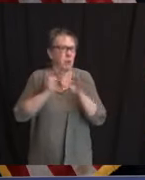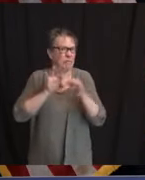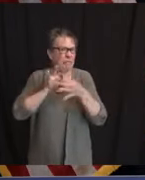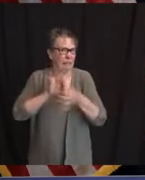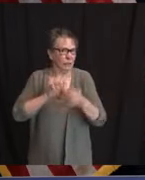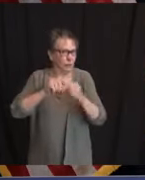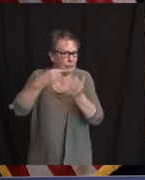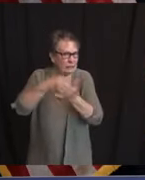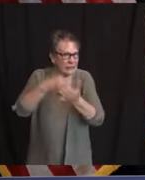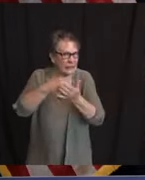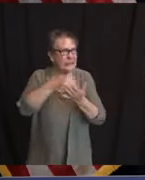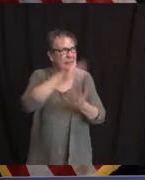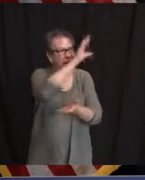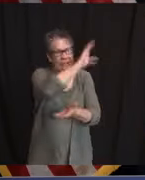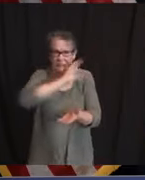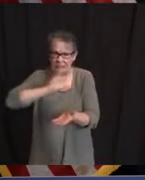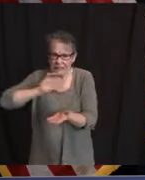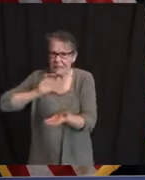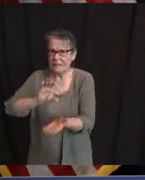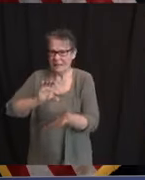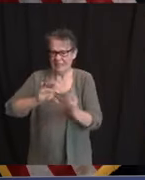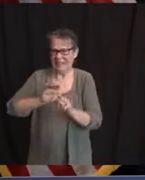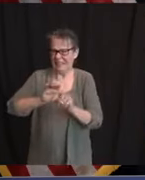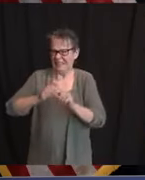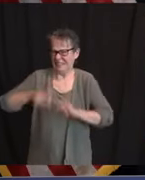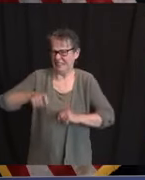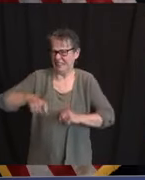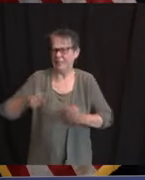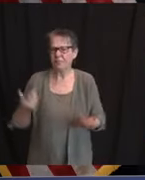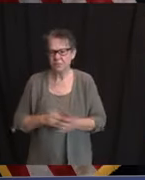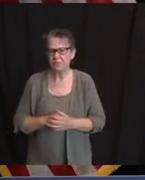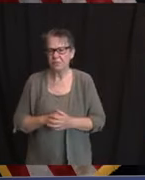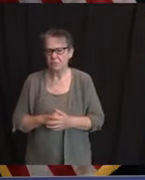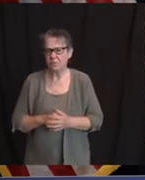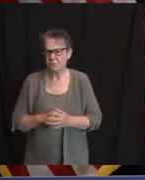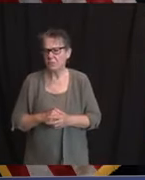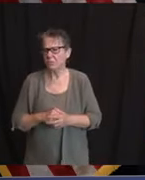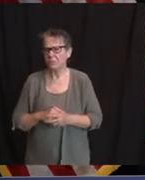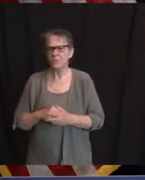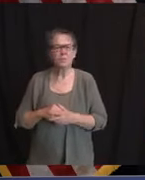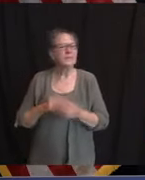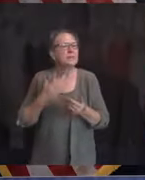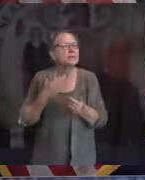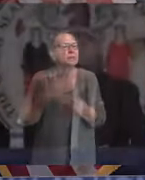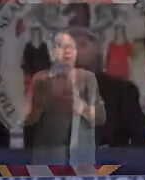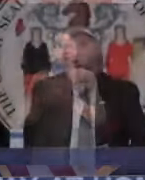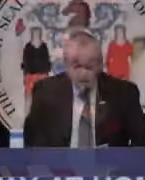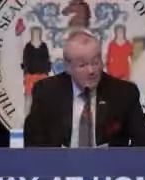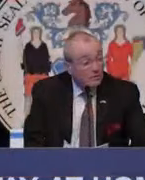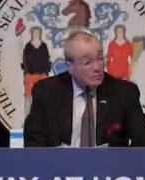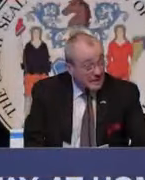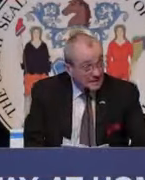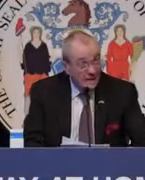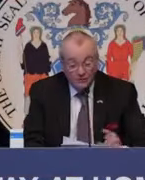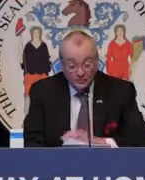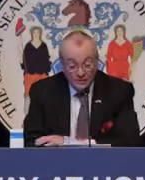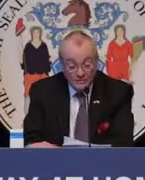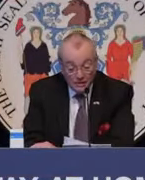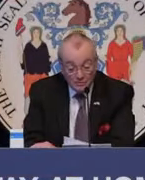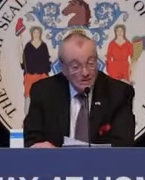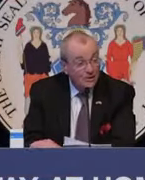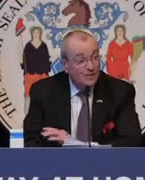political party. In fact, it is an issue that is uniting both Democrats and Republicans. Senator